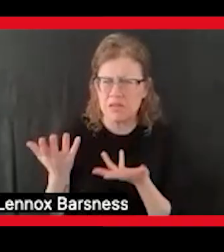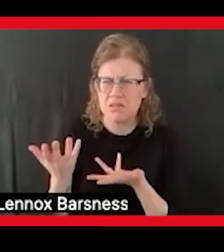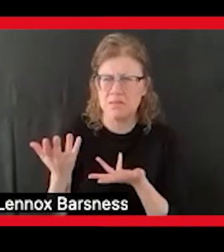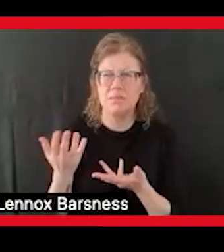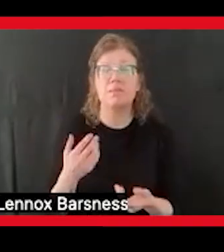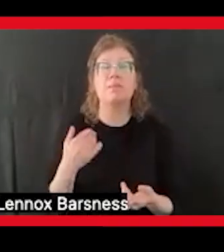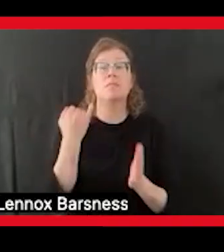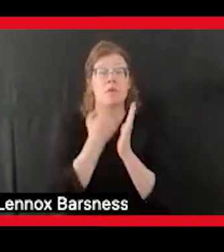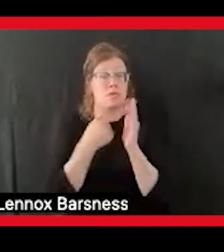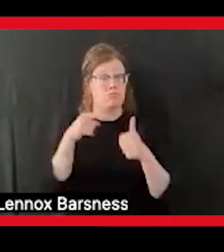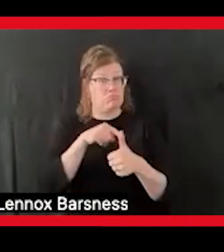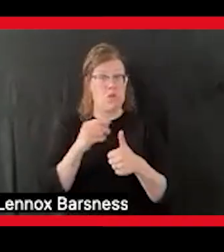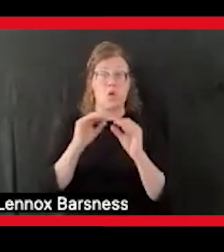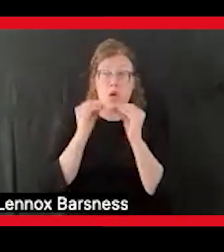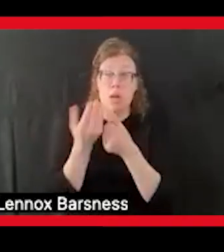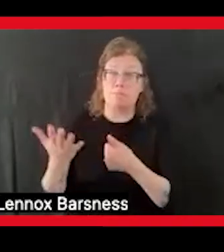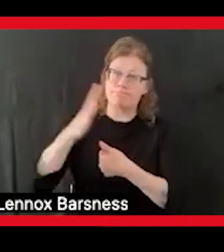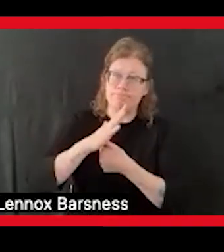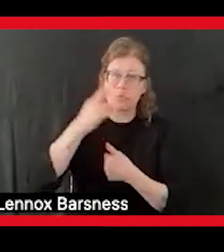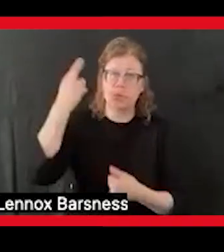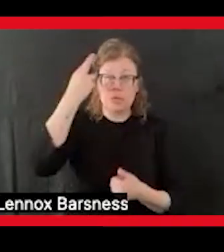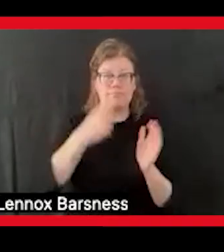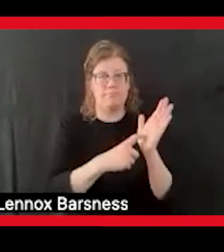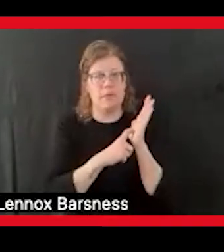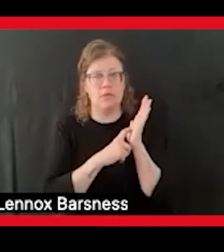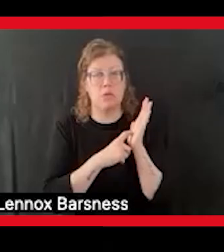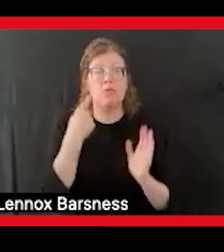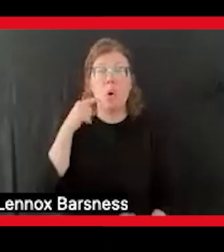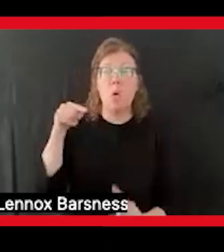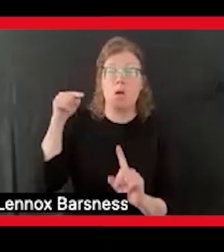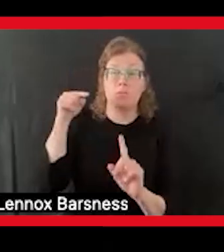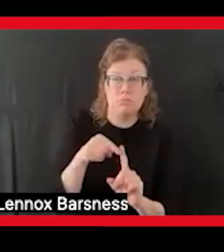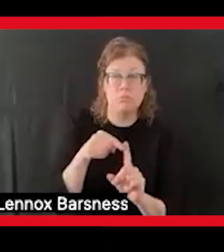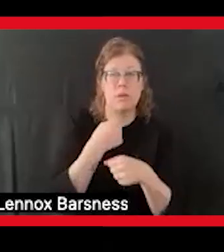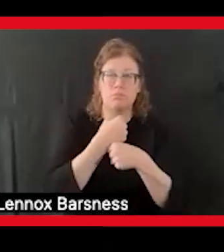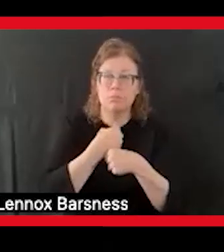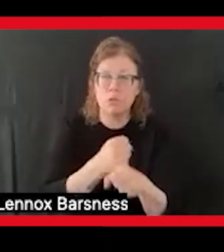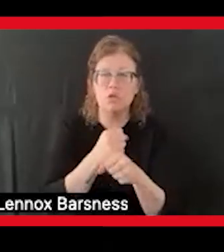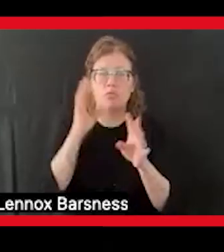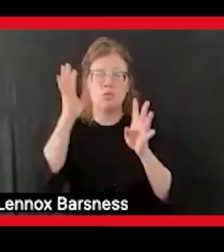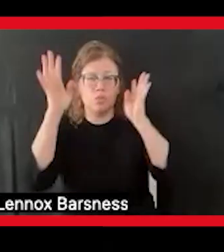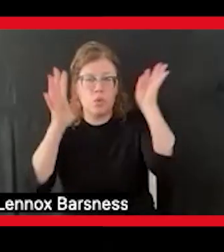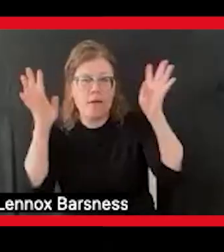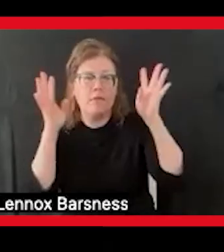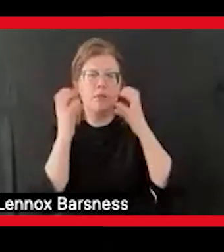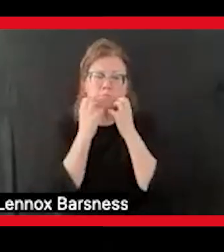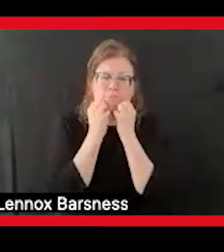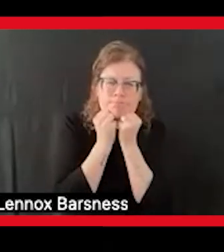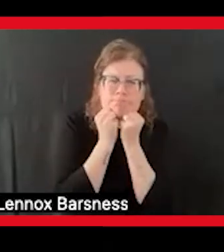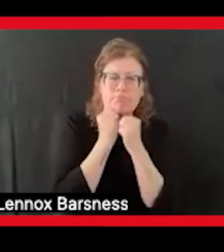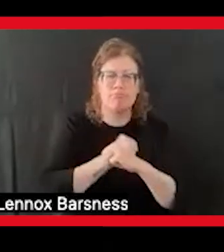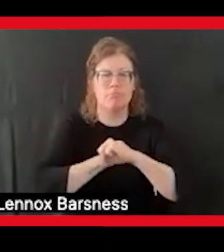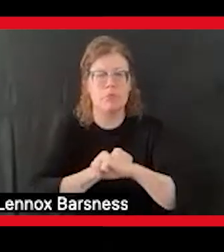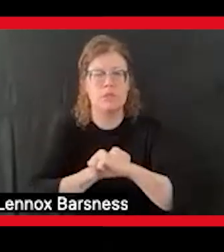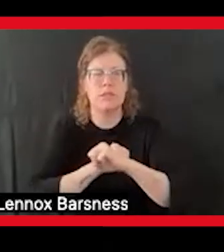creation, preservation, development, education, or sharing of artistic work.